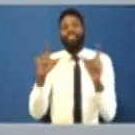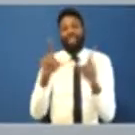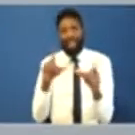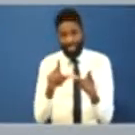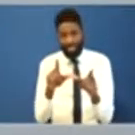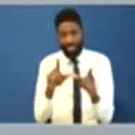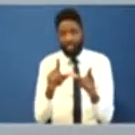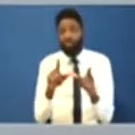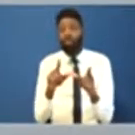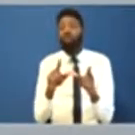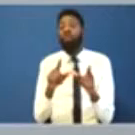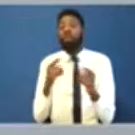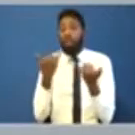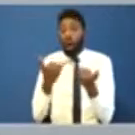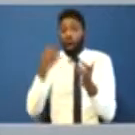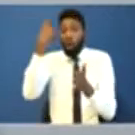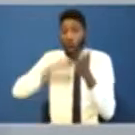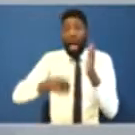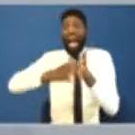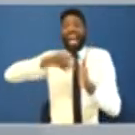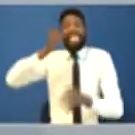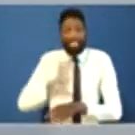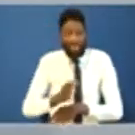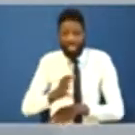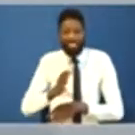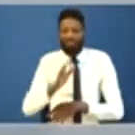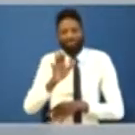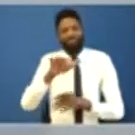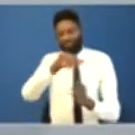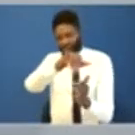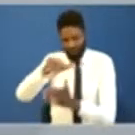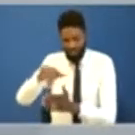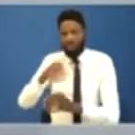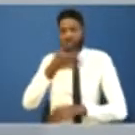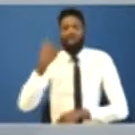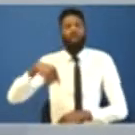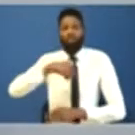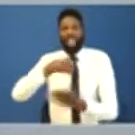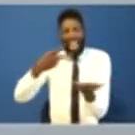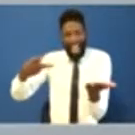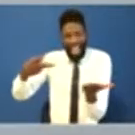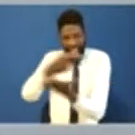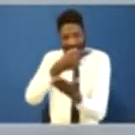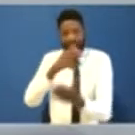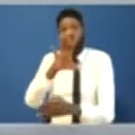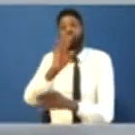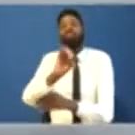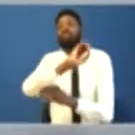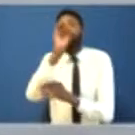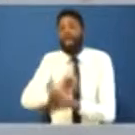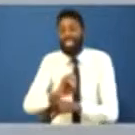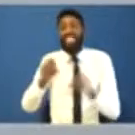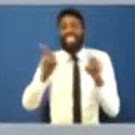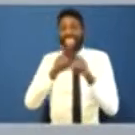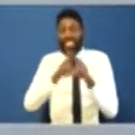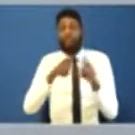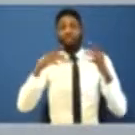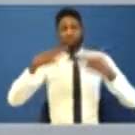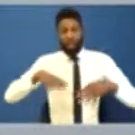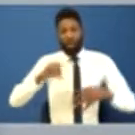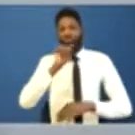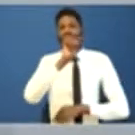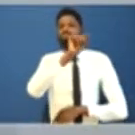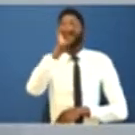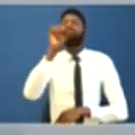of charging them expensively why don't we slice the licenses by half and increase the pool